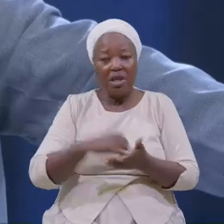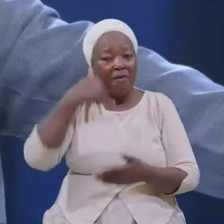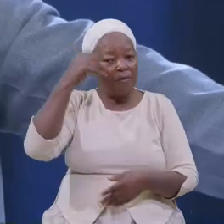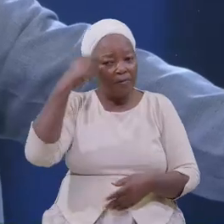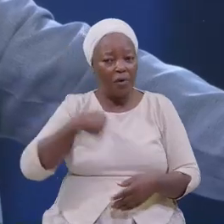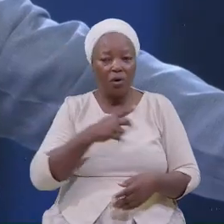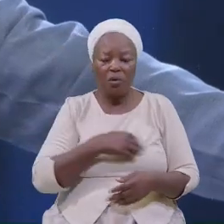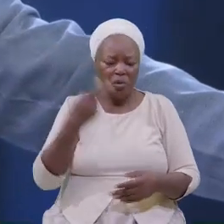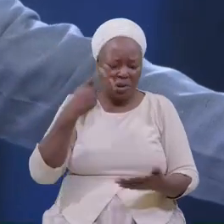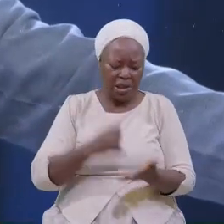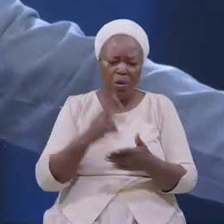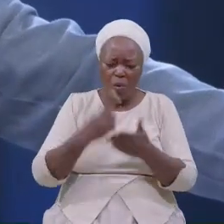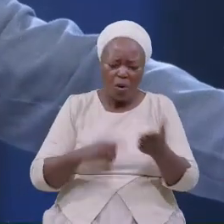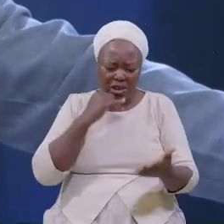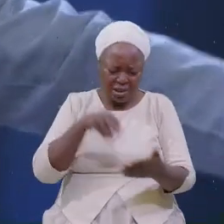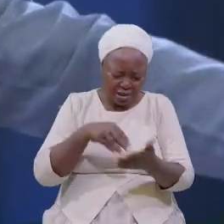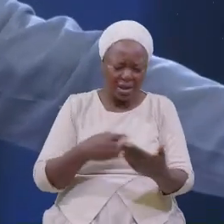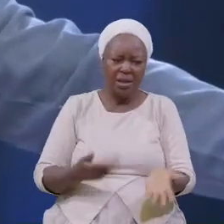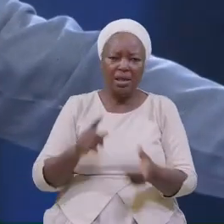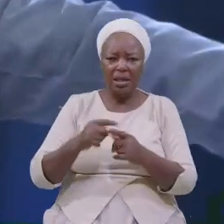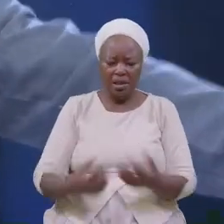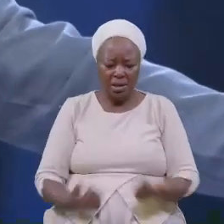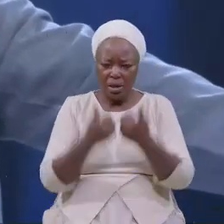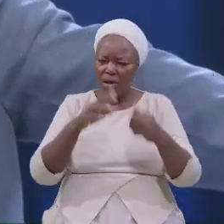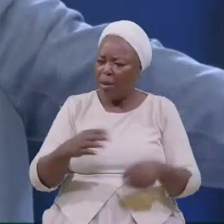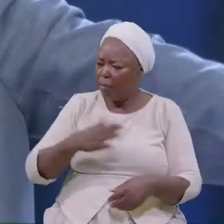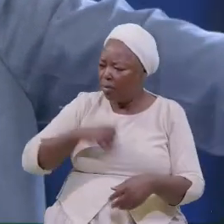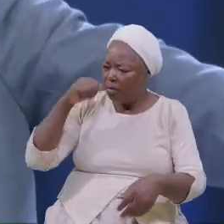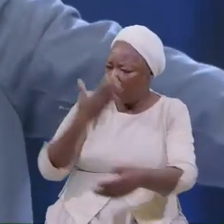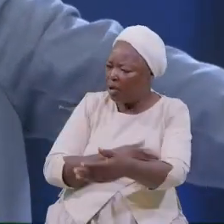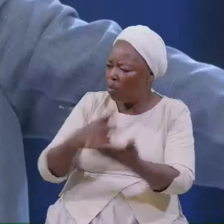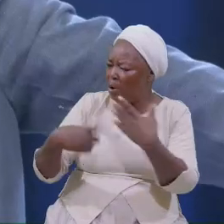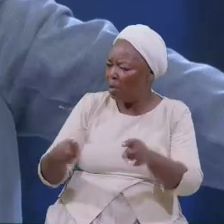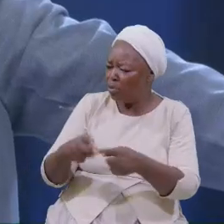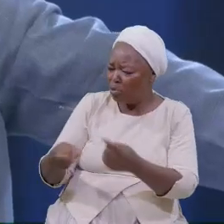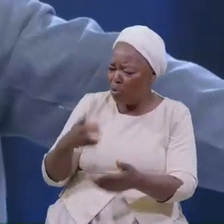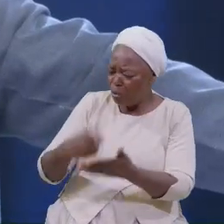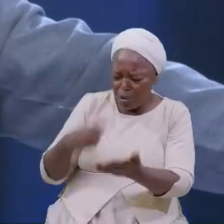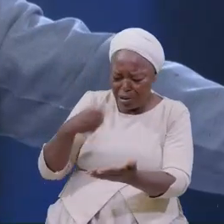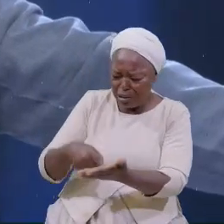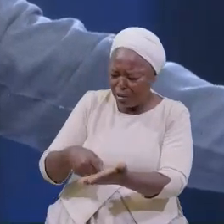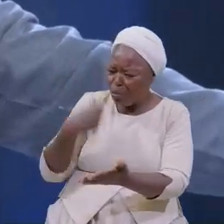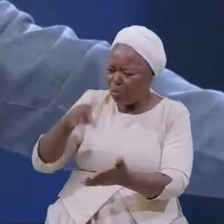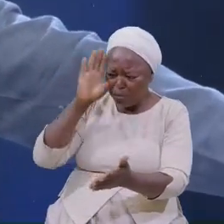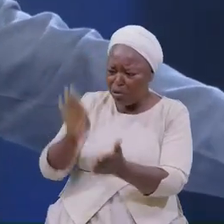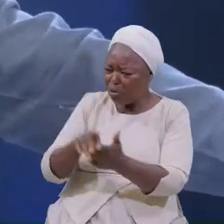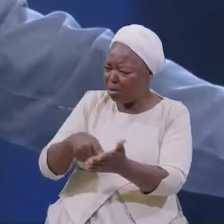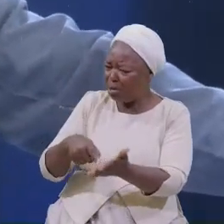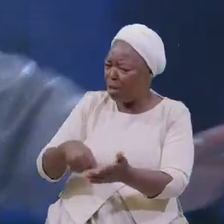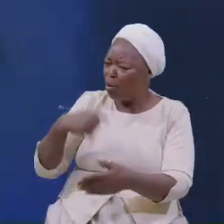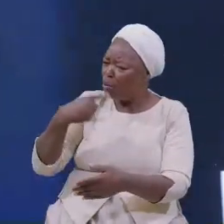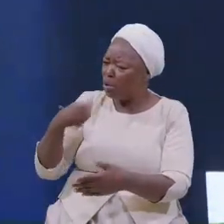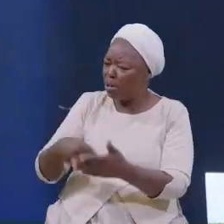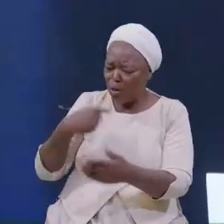what's there? And then they challenge you. My daughter, what's this? Who is this? Whose picture is this? Which one is